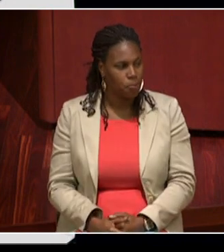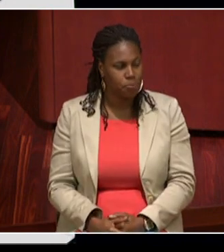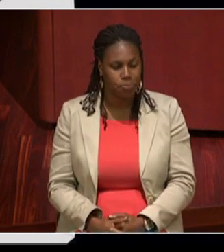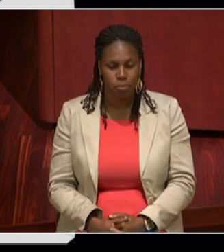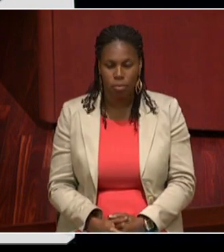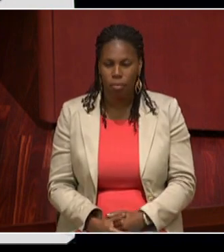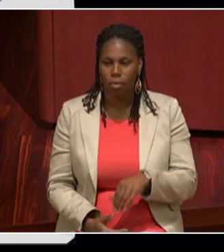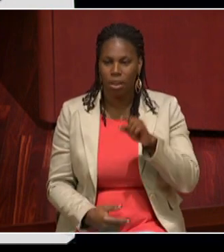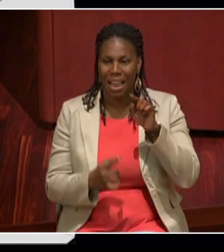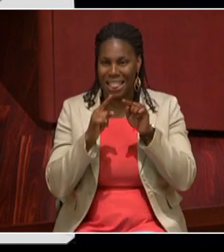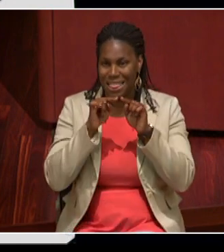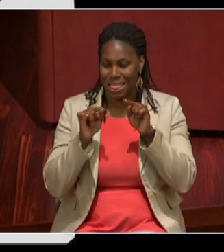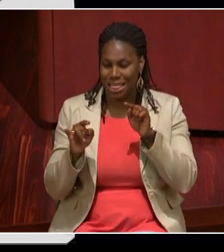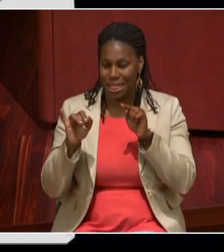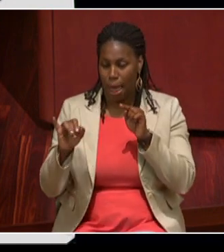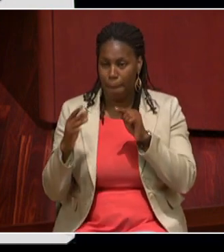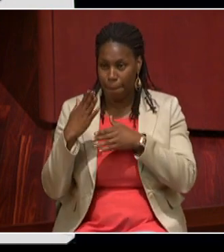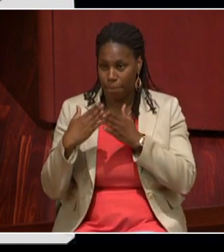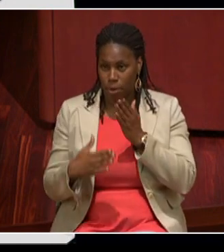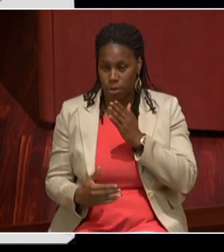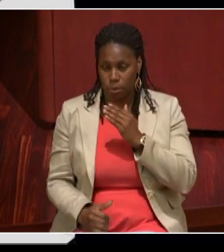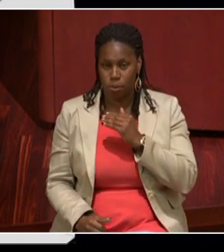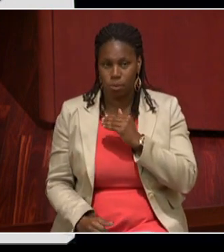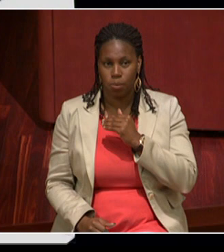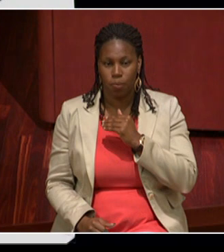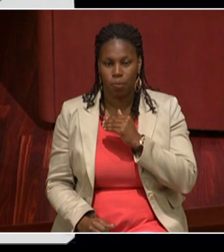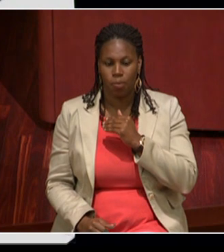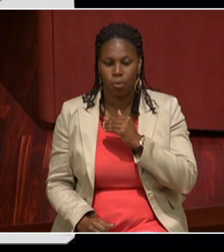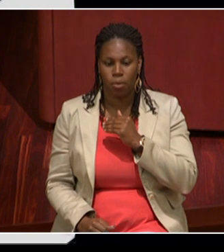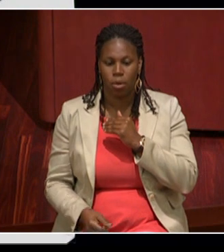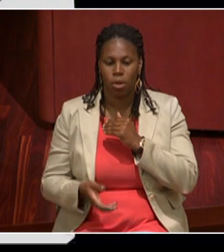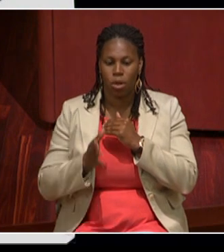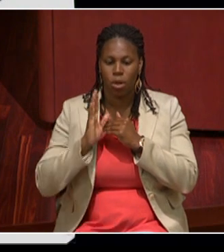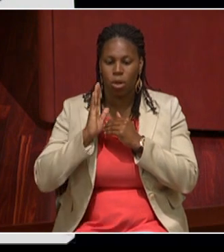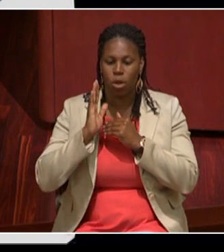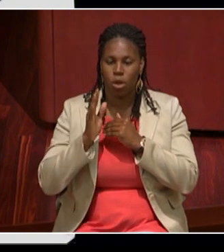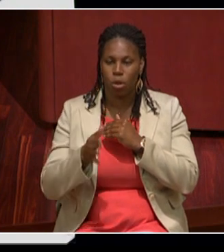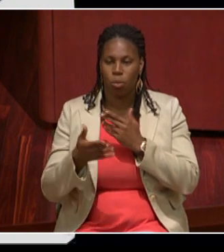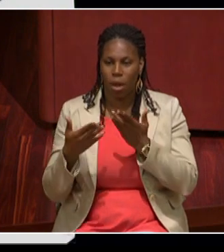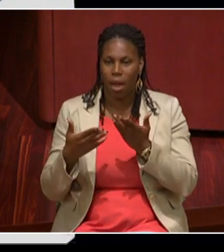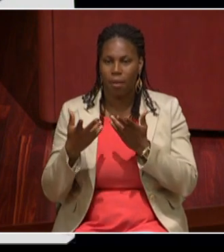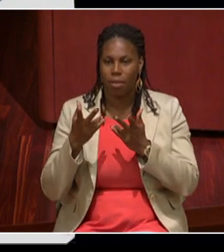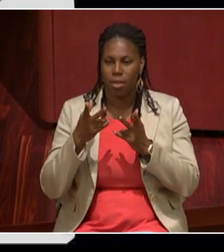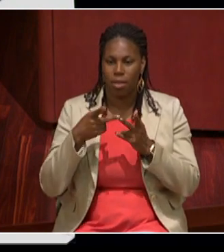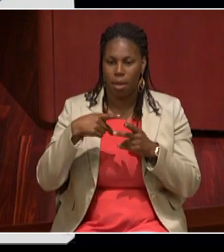down in this portion, this is where you have the passengers that are listed.